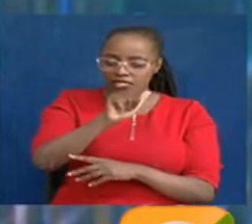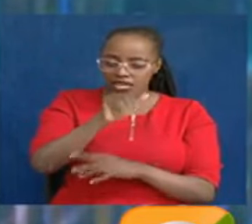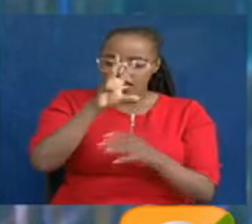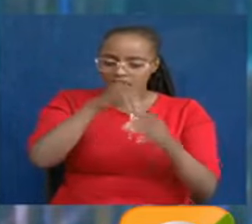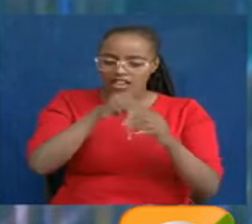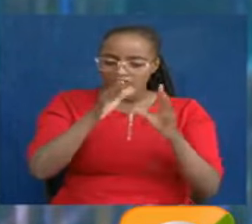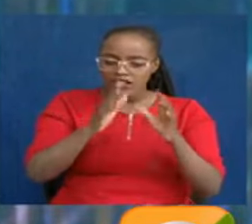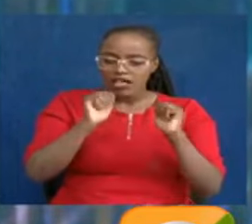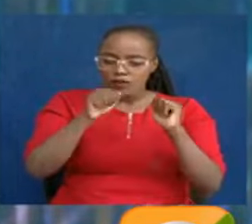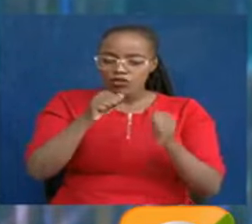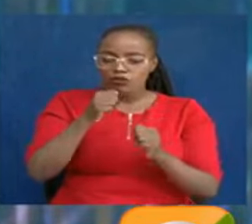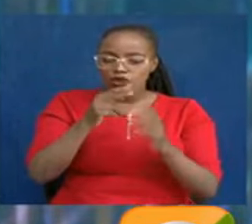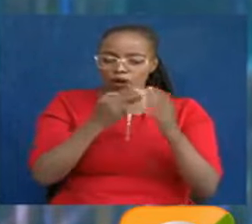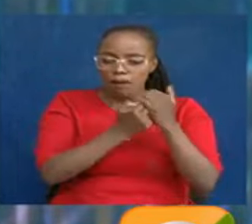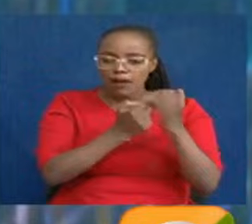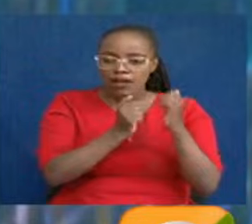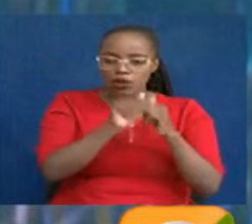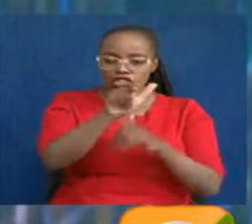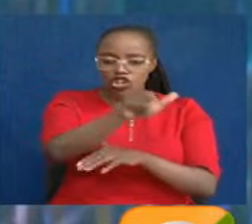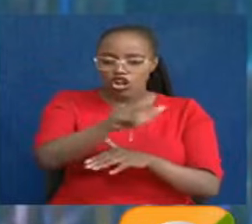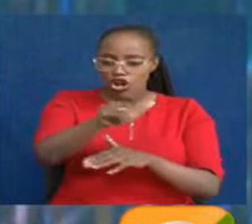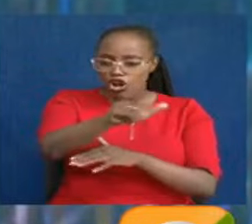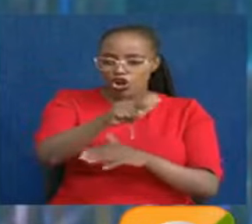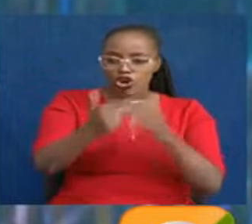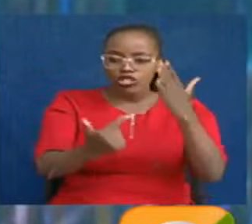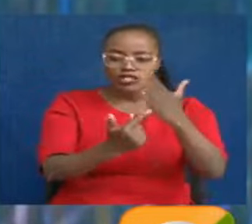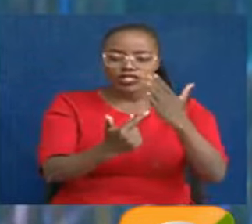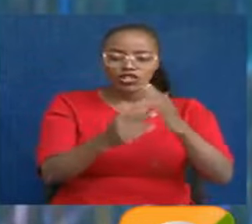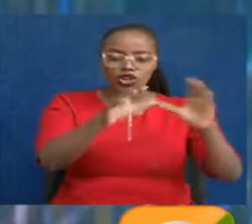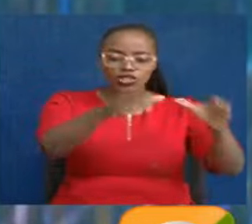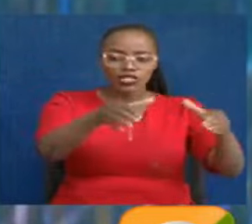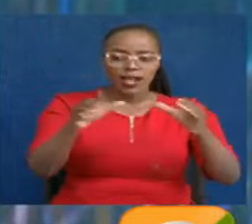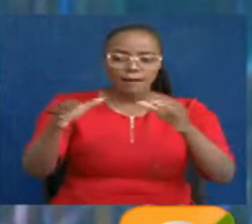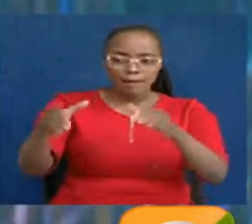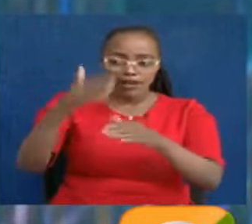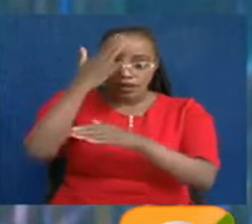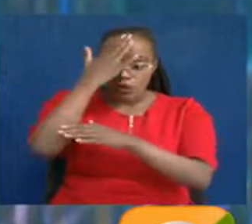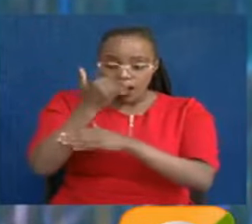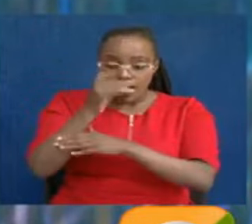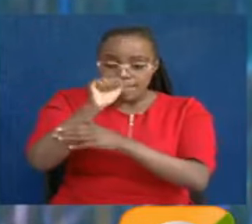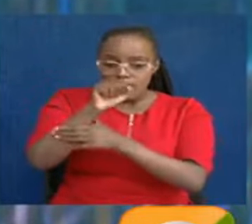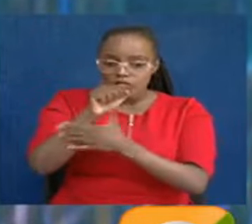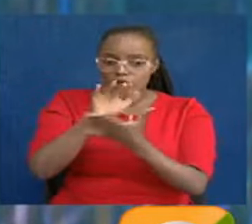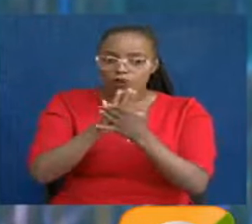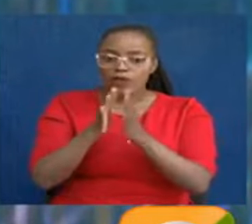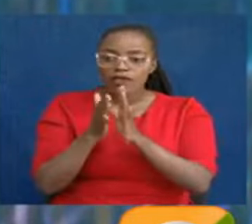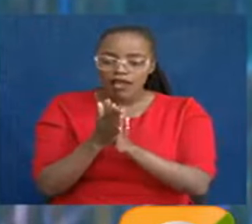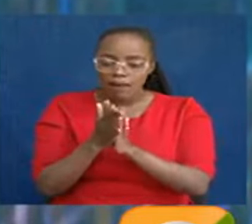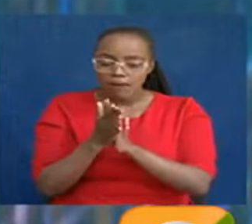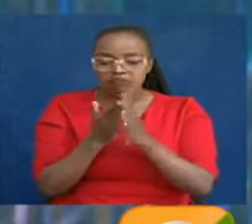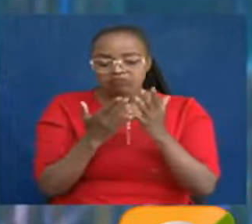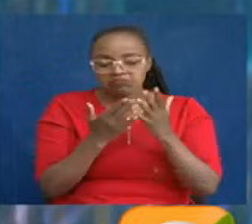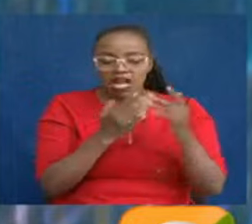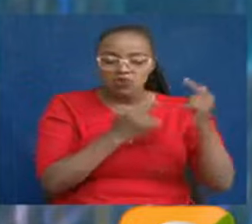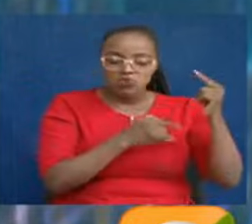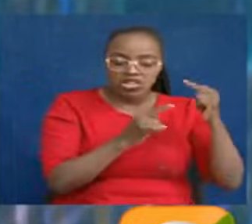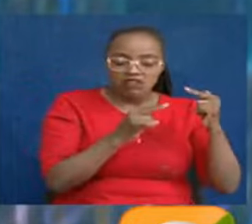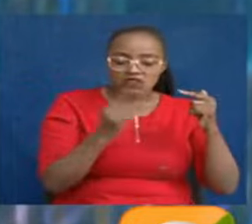able to partner with local technology companies, so that it becomes a win-win for both